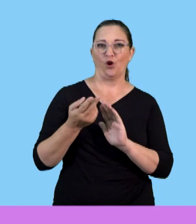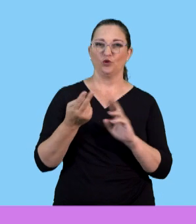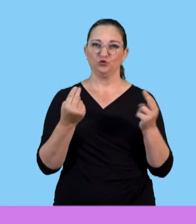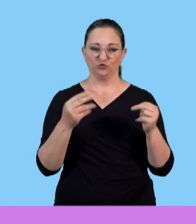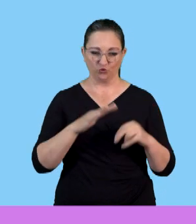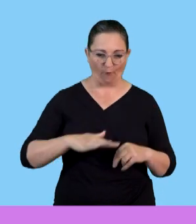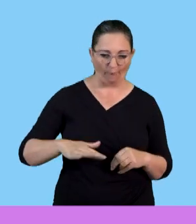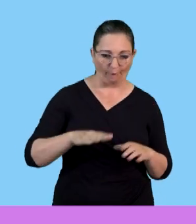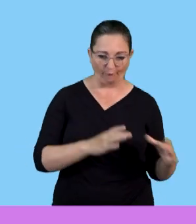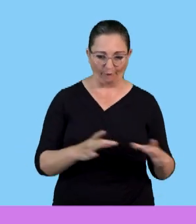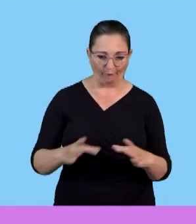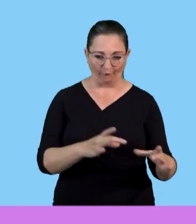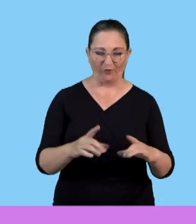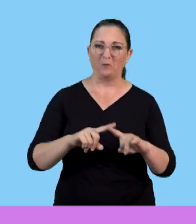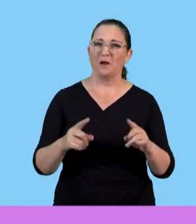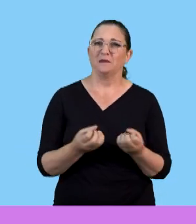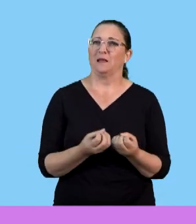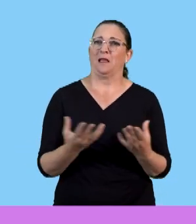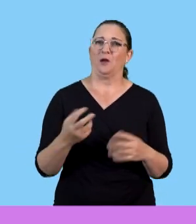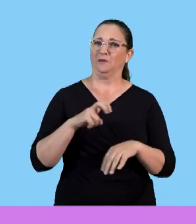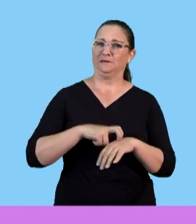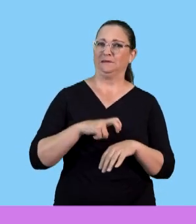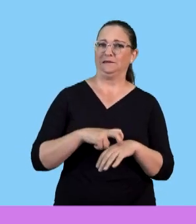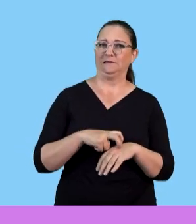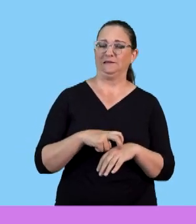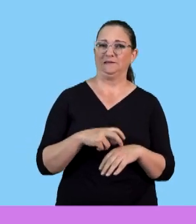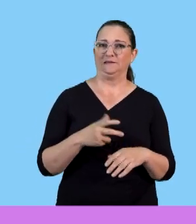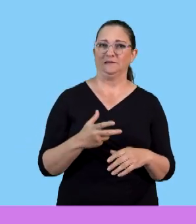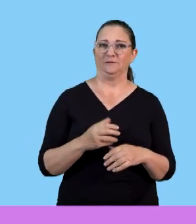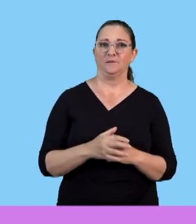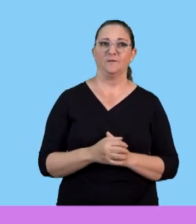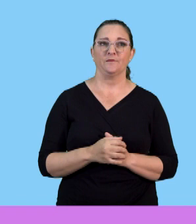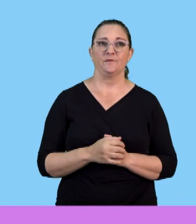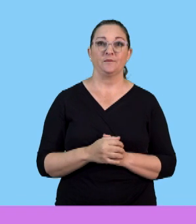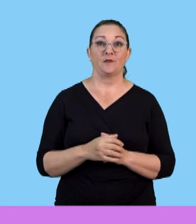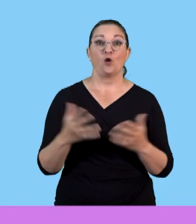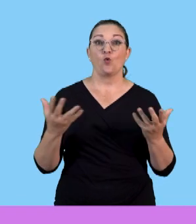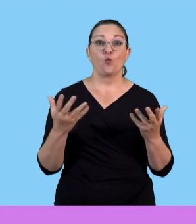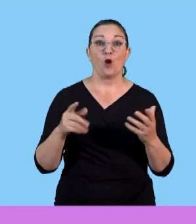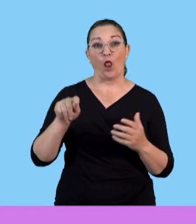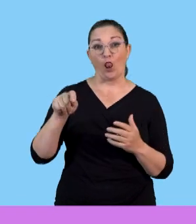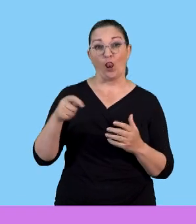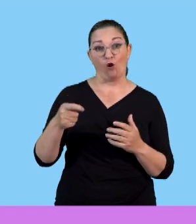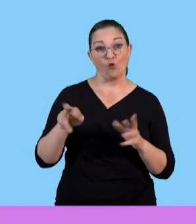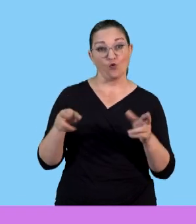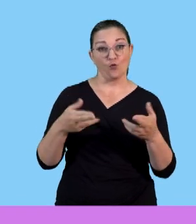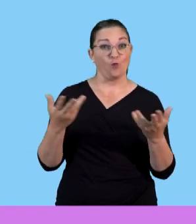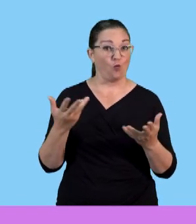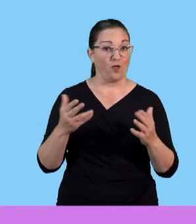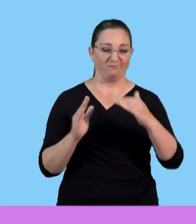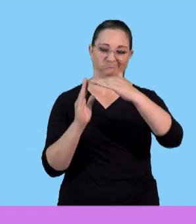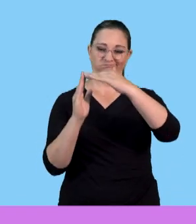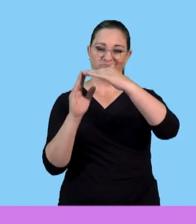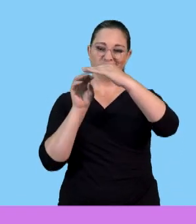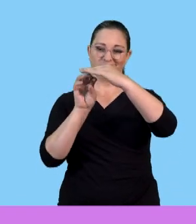floor. How many square meters are needed to cover the floor of the locker room? So where's the locker room? The locker room is over